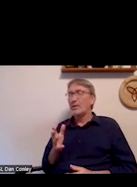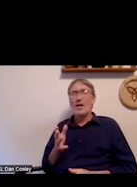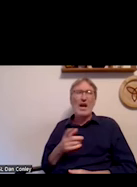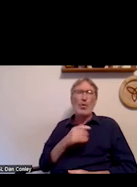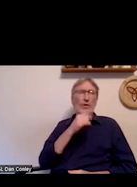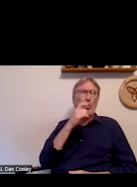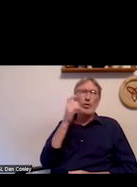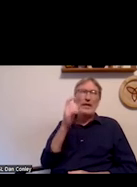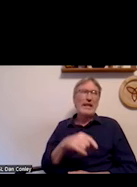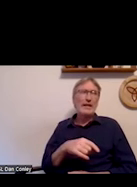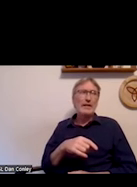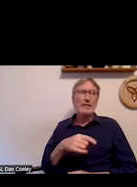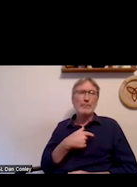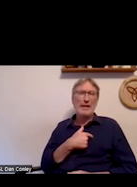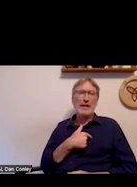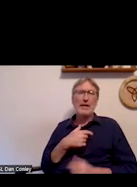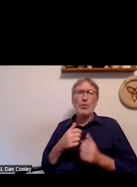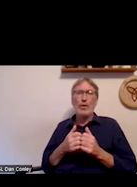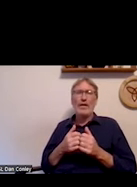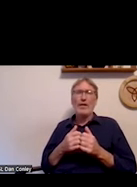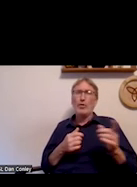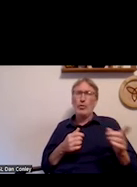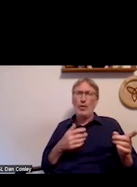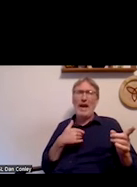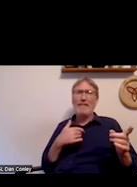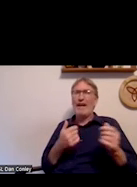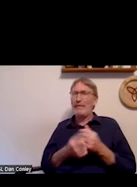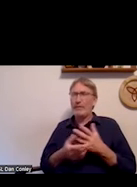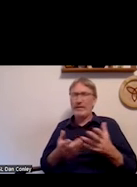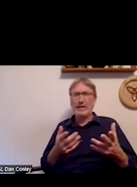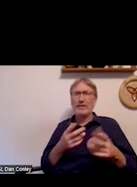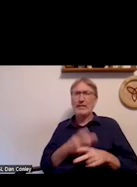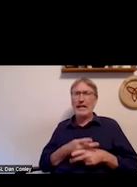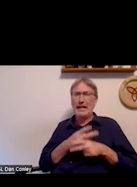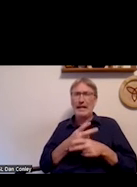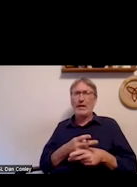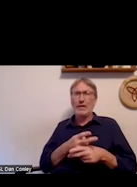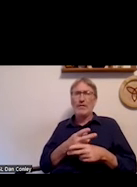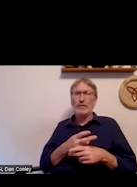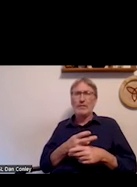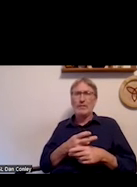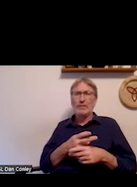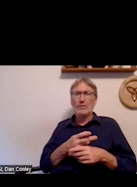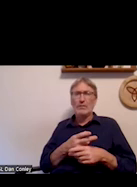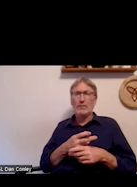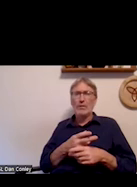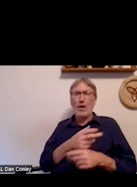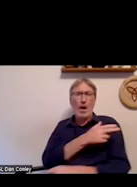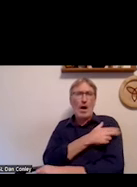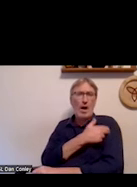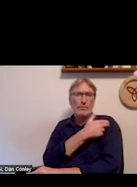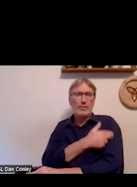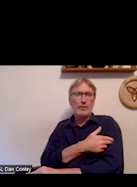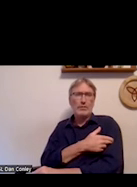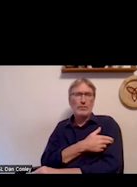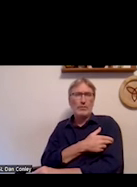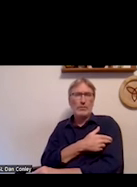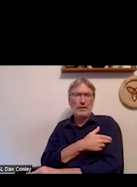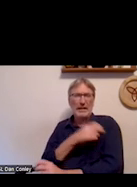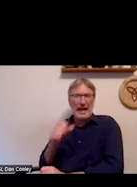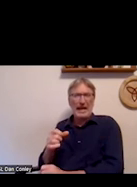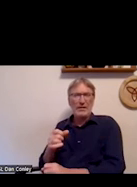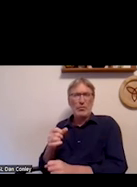hospital? need to take anything. I think you have everything that we would need. If I took the hospital usually has the feeding machines as well.